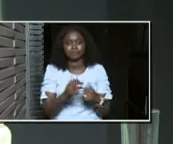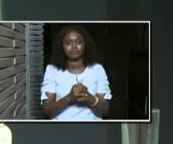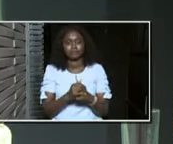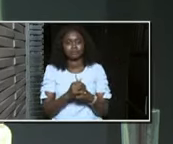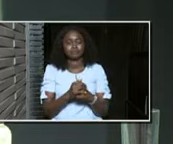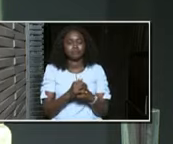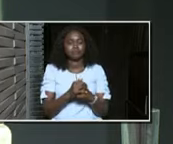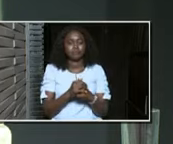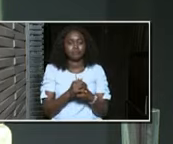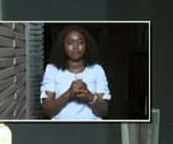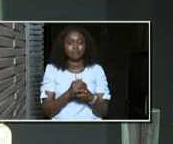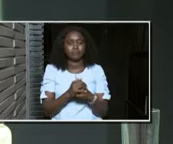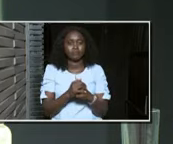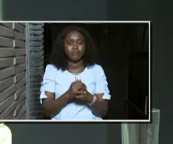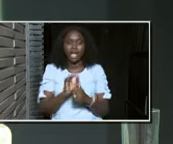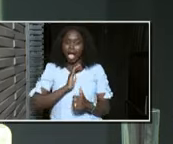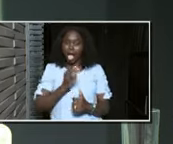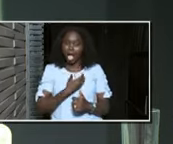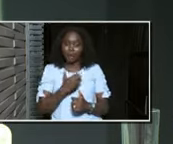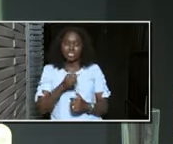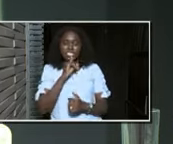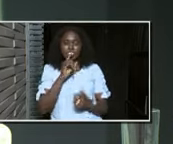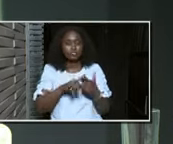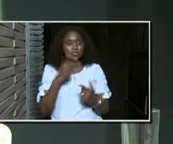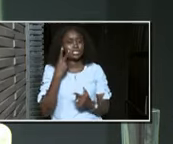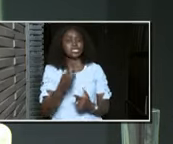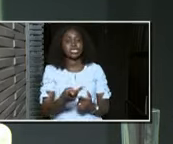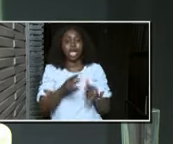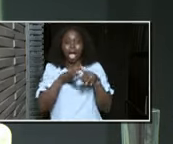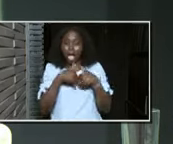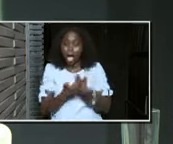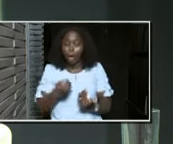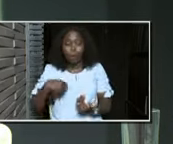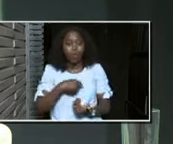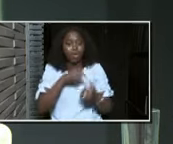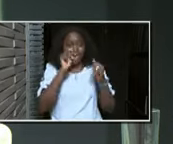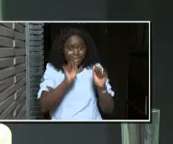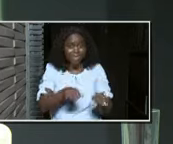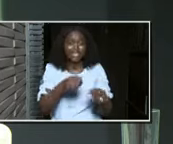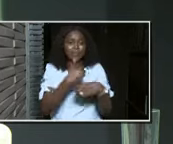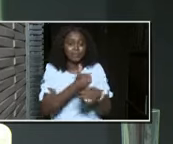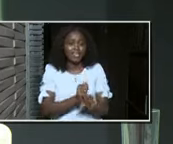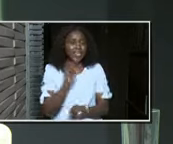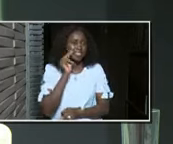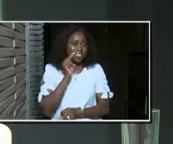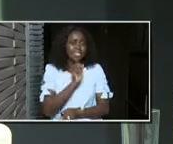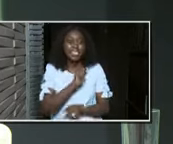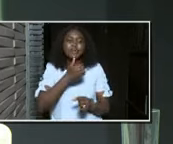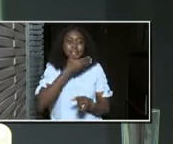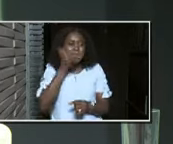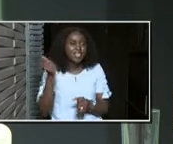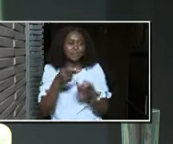Ours is to see how we can make Nigeria a better place for